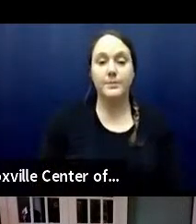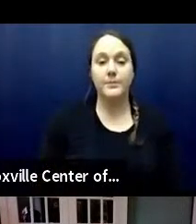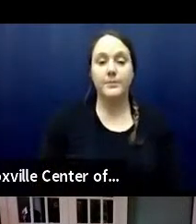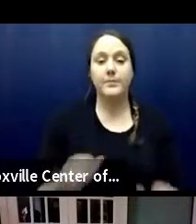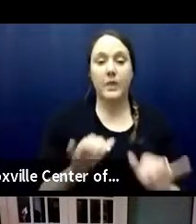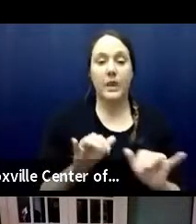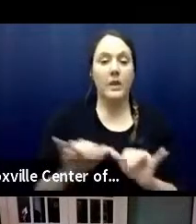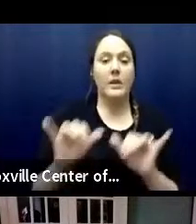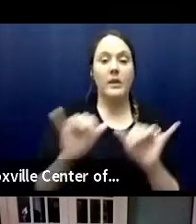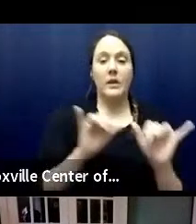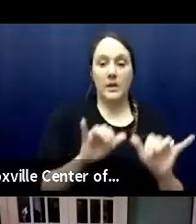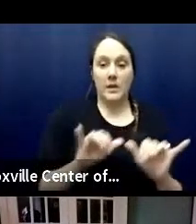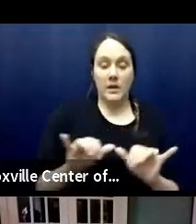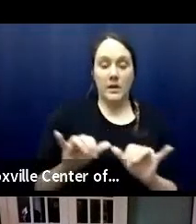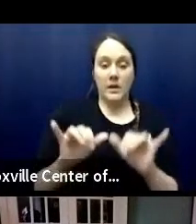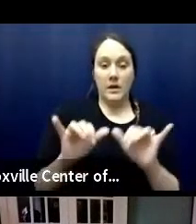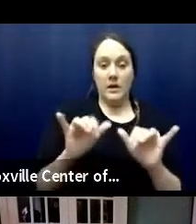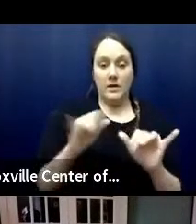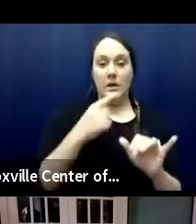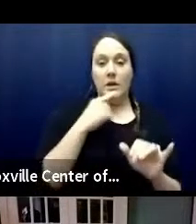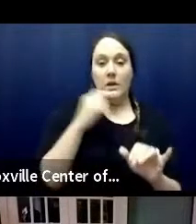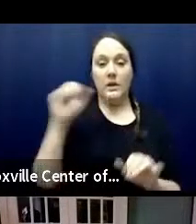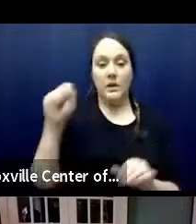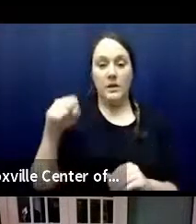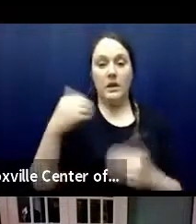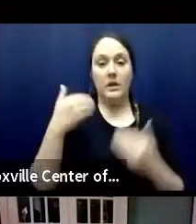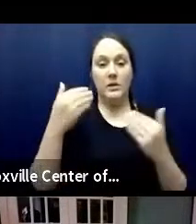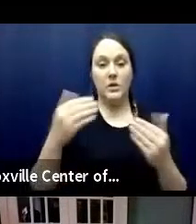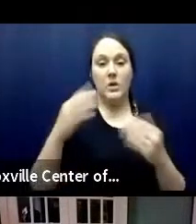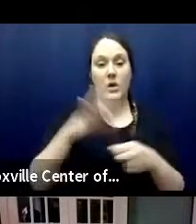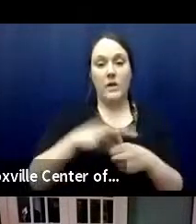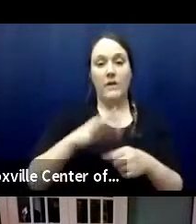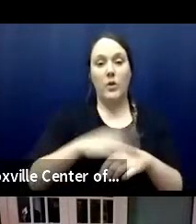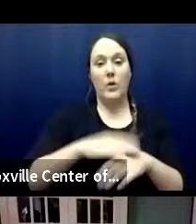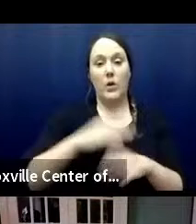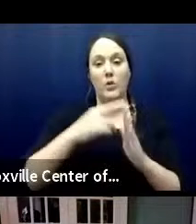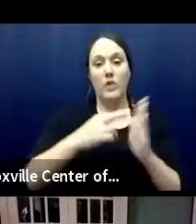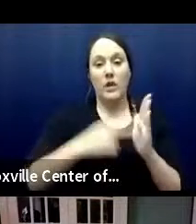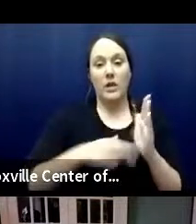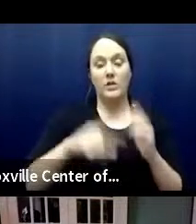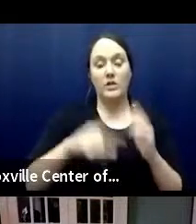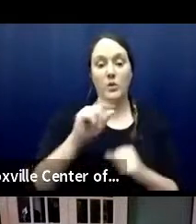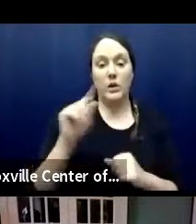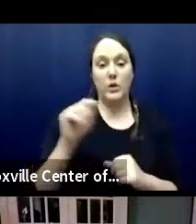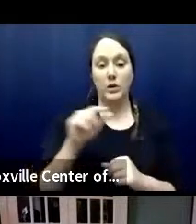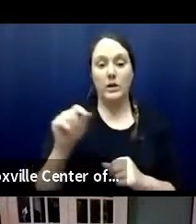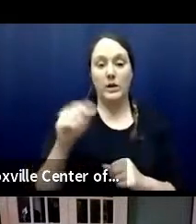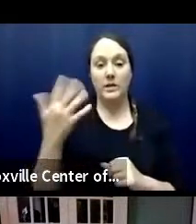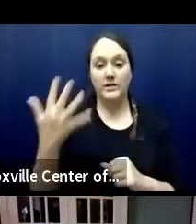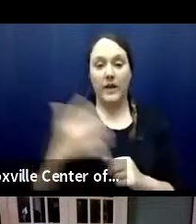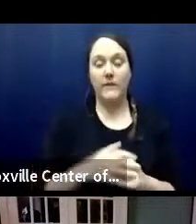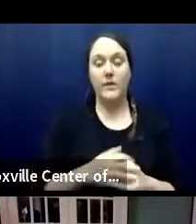Unanimous to go ahead and vote on Regulation 2020-5